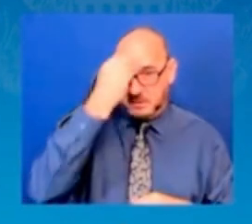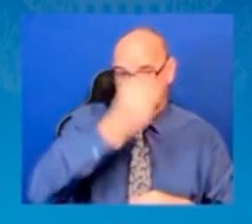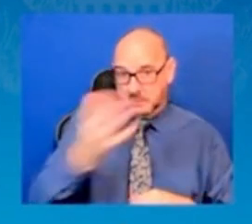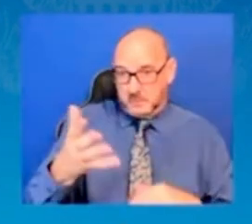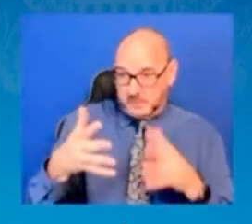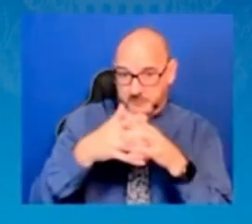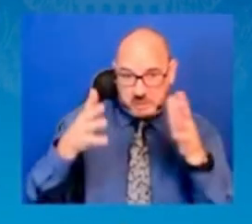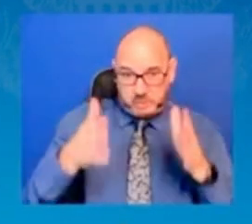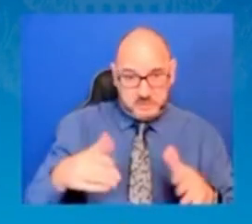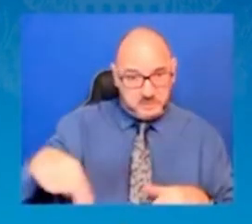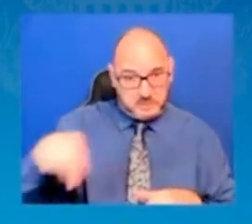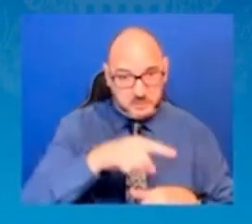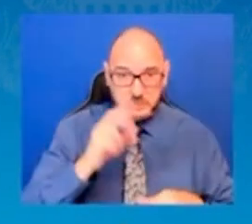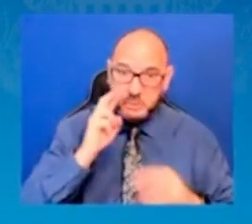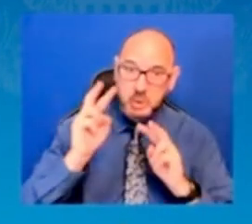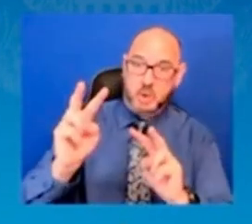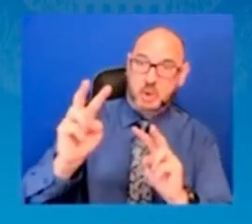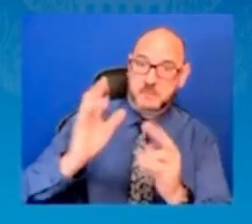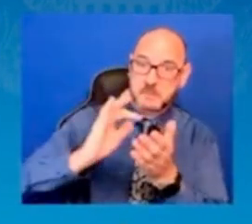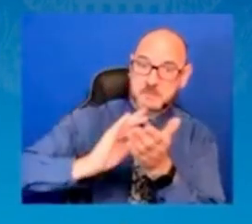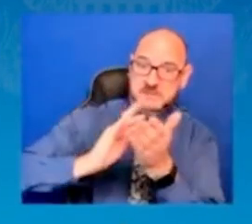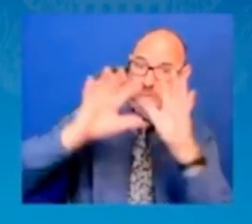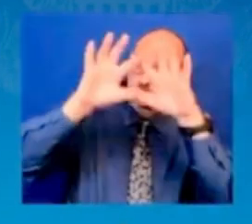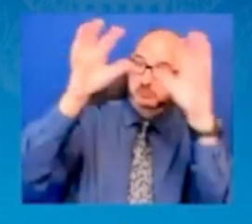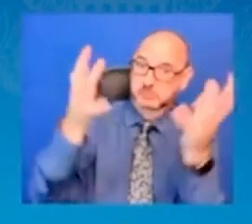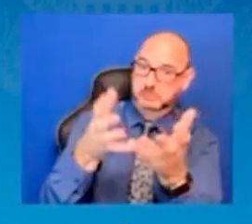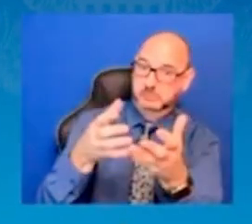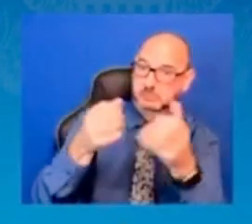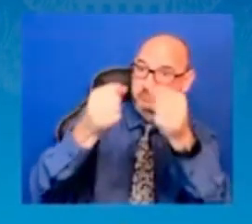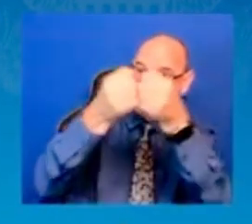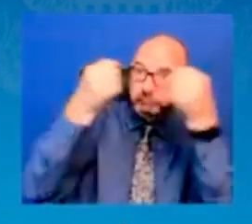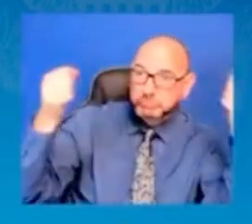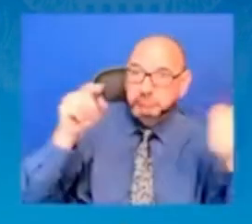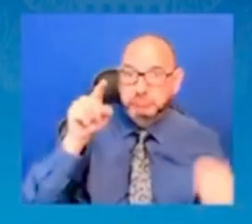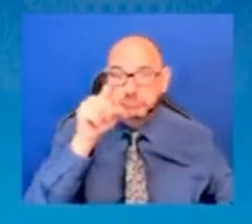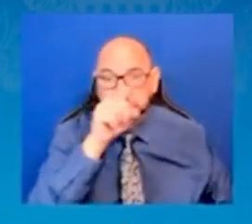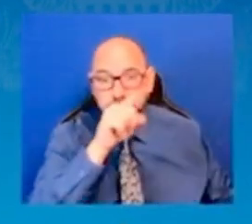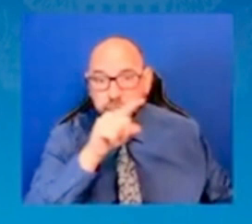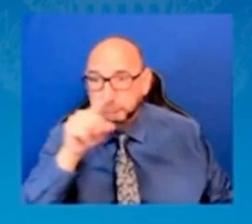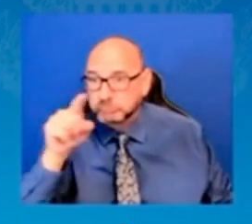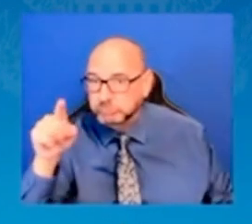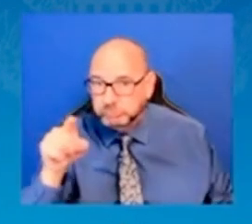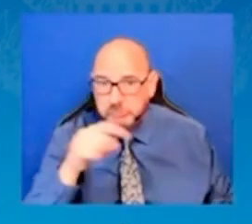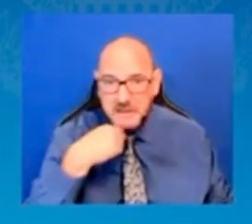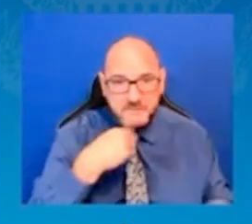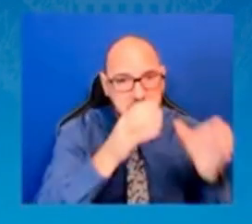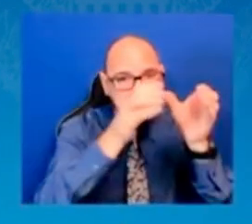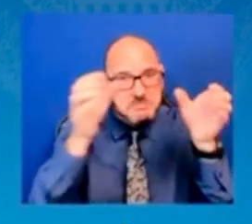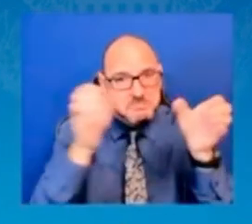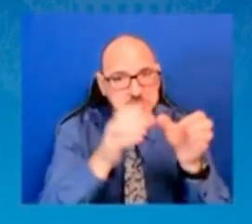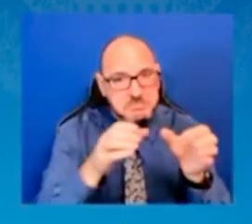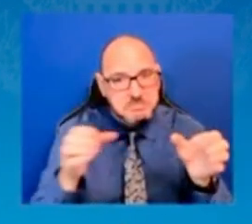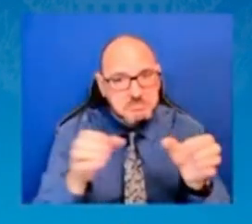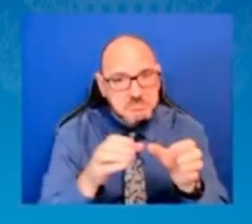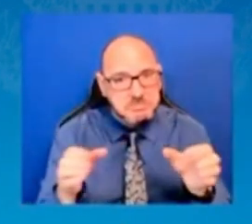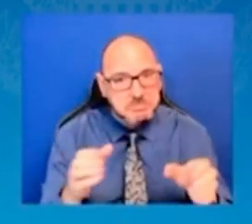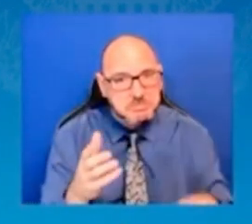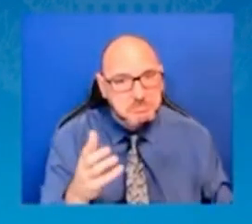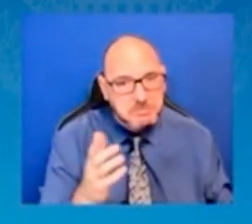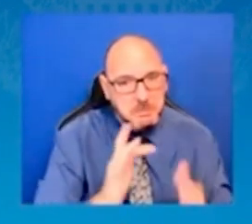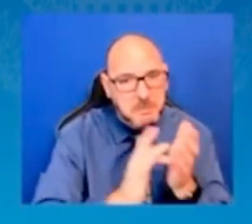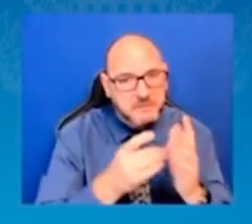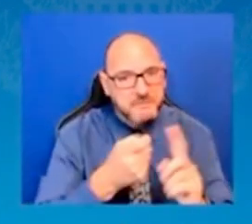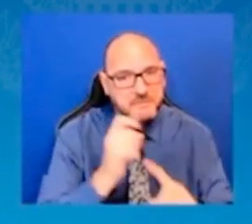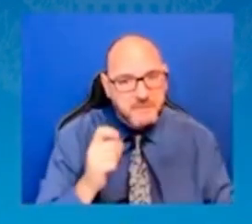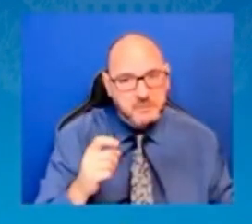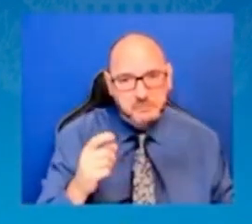cabinet where they will find medication prescribed by a doctor that they use on a daily